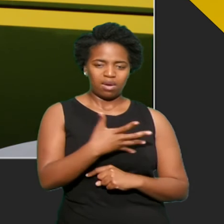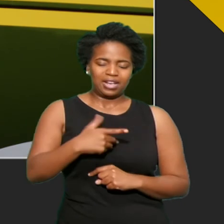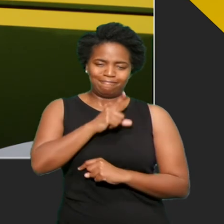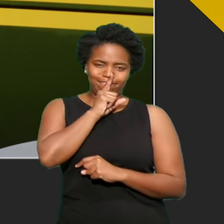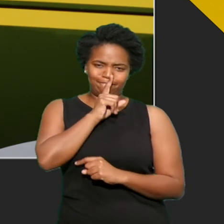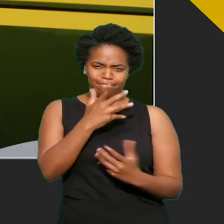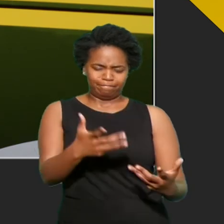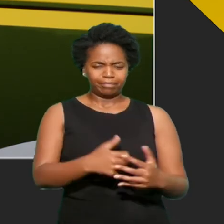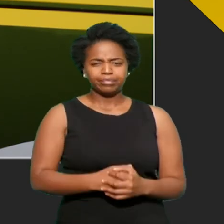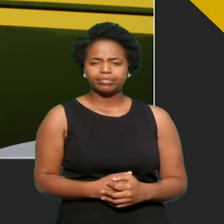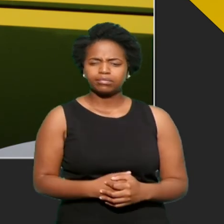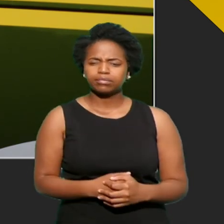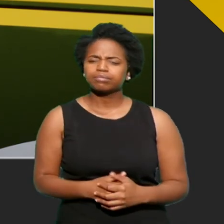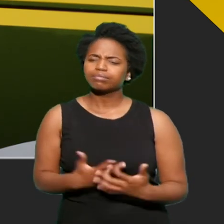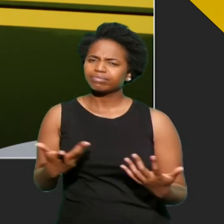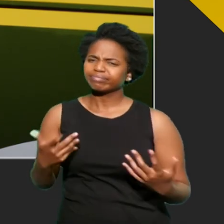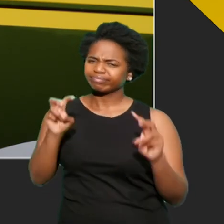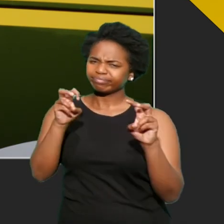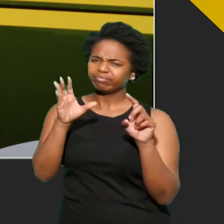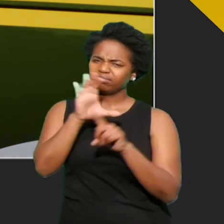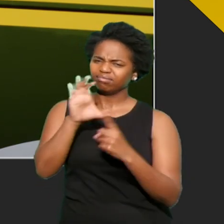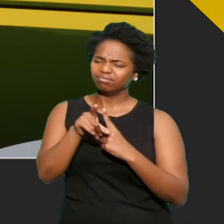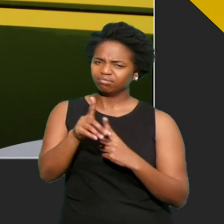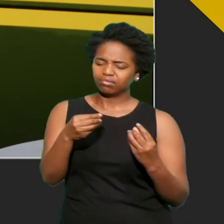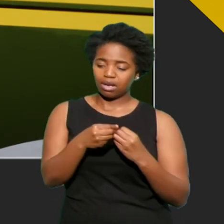on the shows that we deal with this cultural thing that